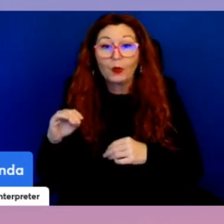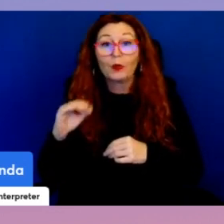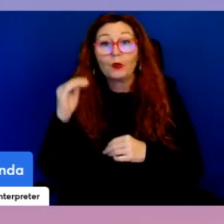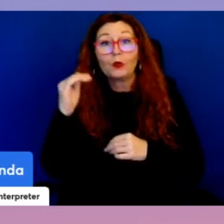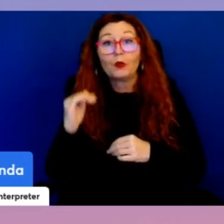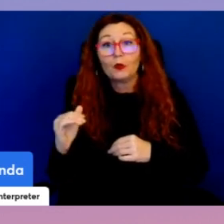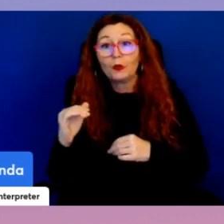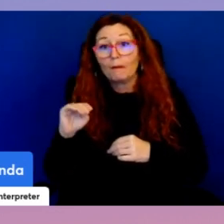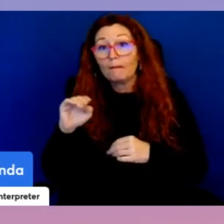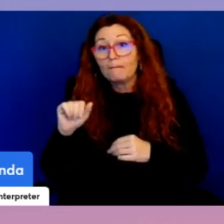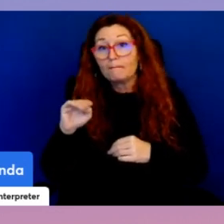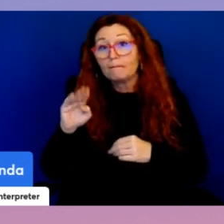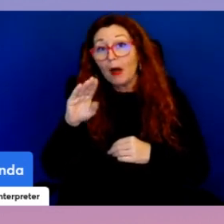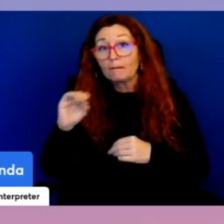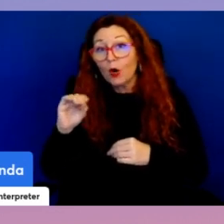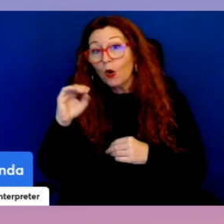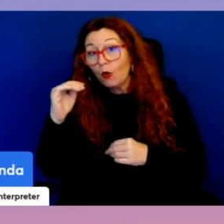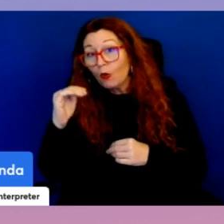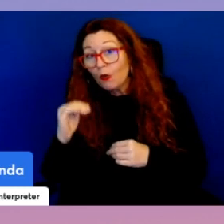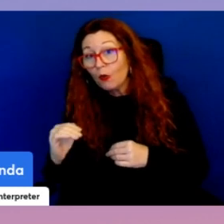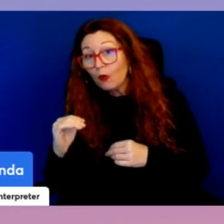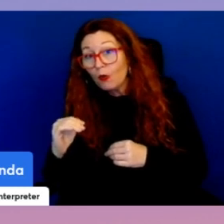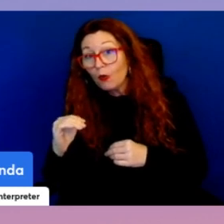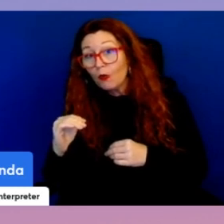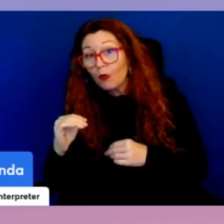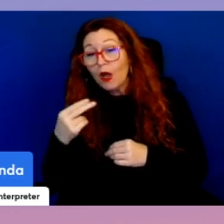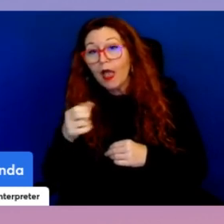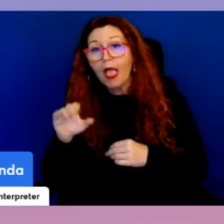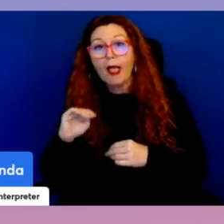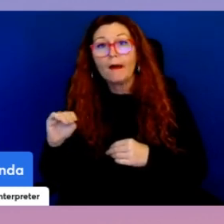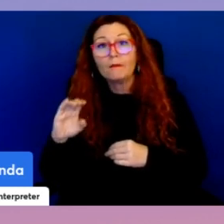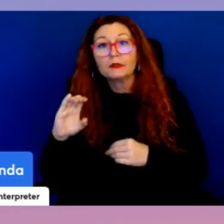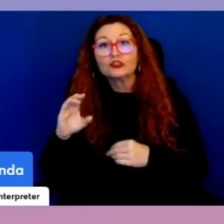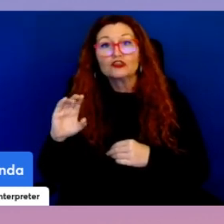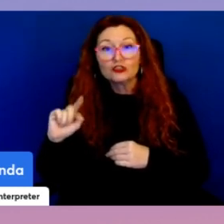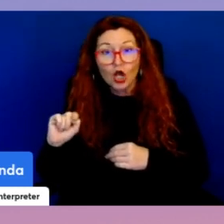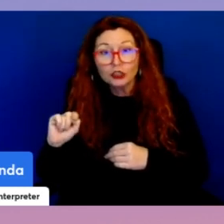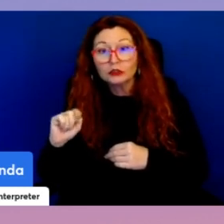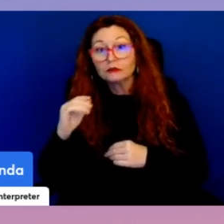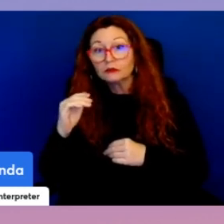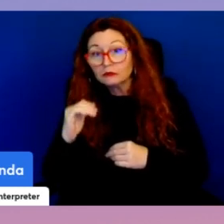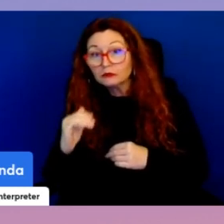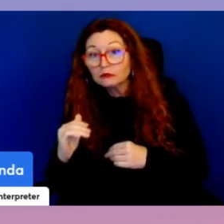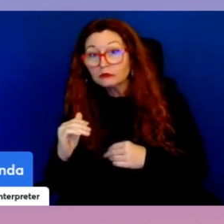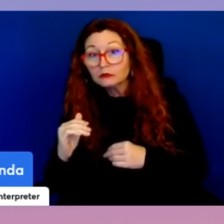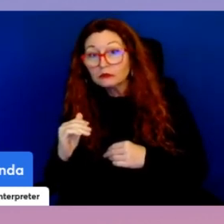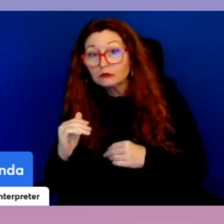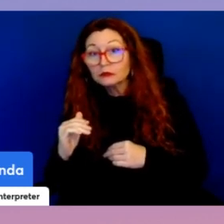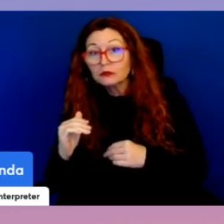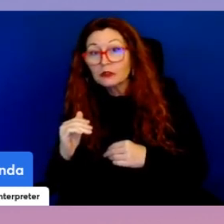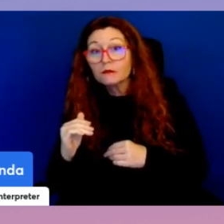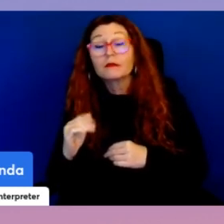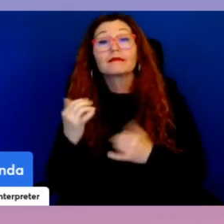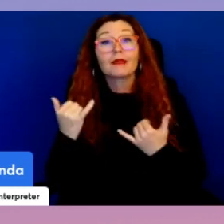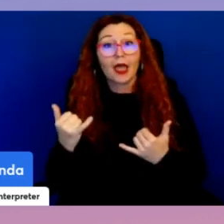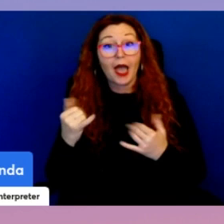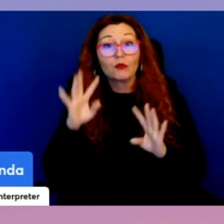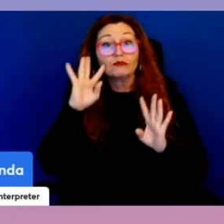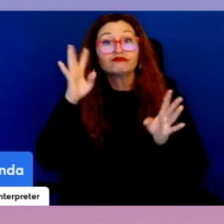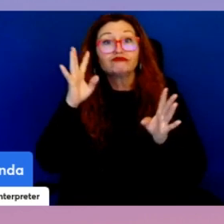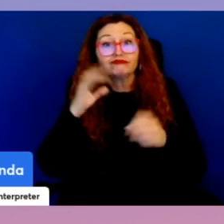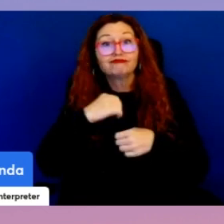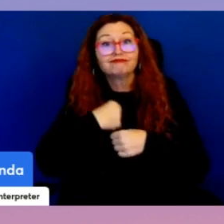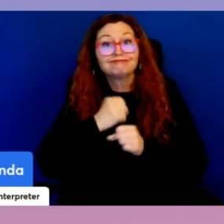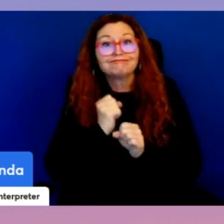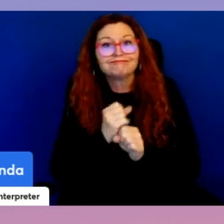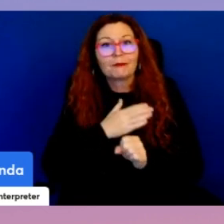the MongoDB Helm chart. And then I'm going to create my application here. I've got my